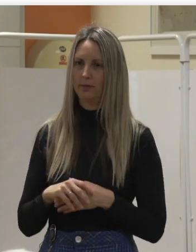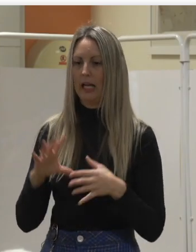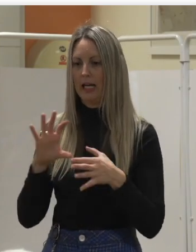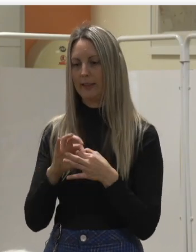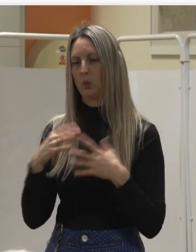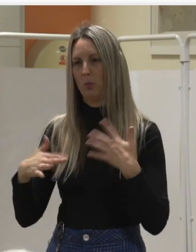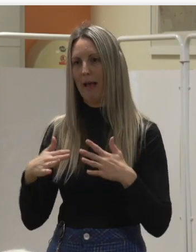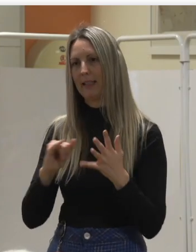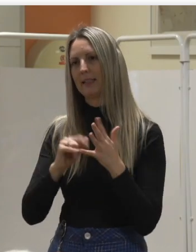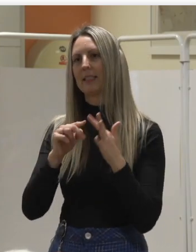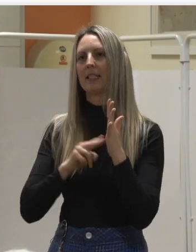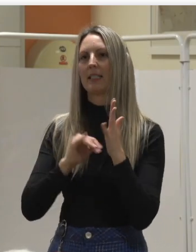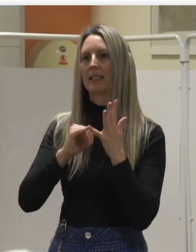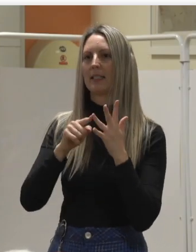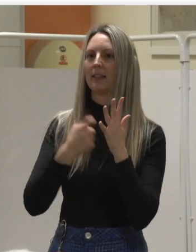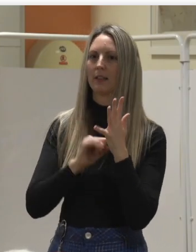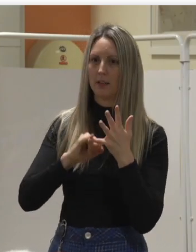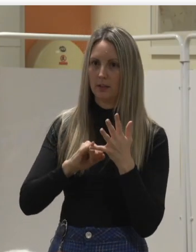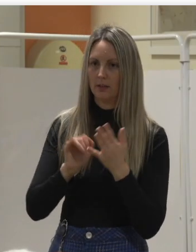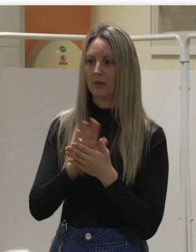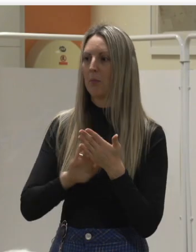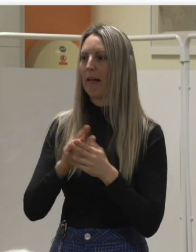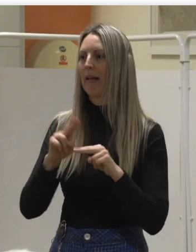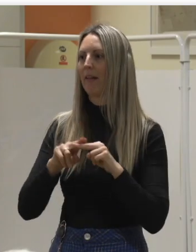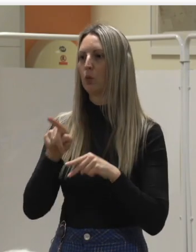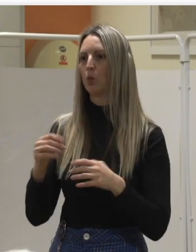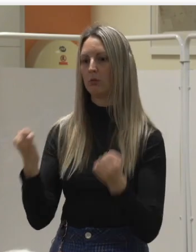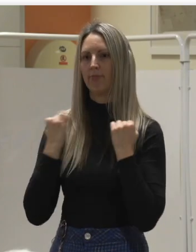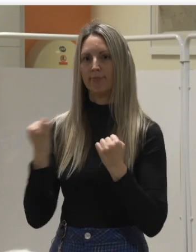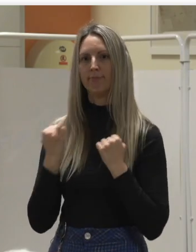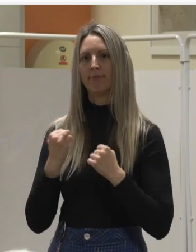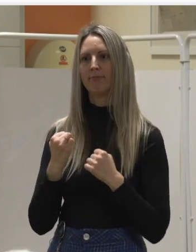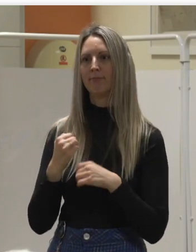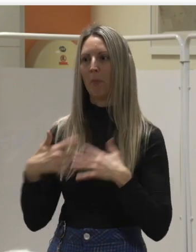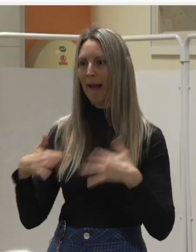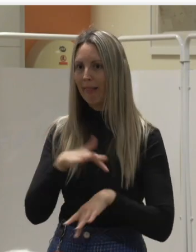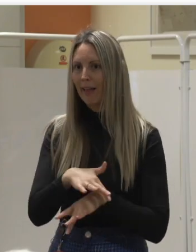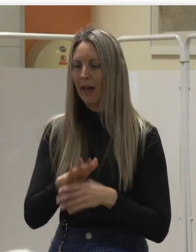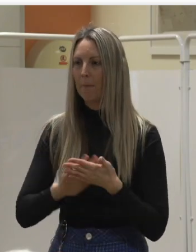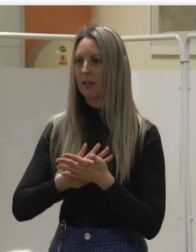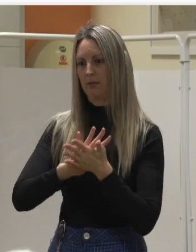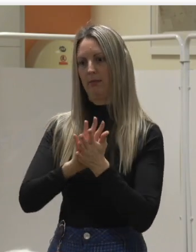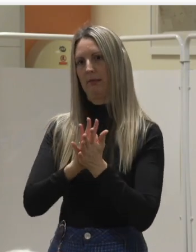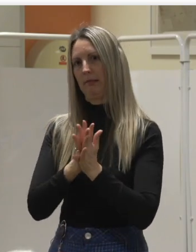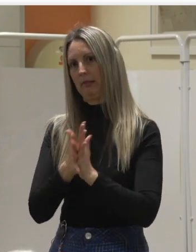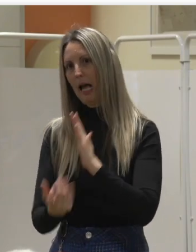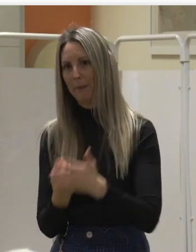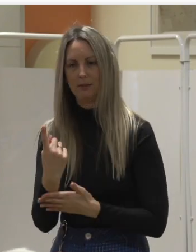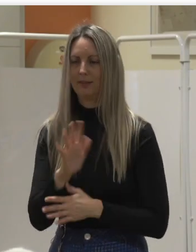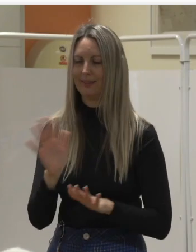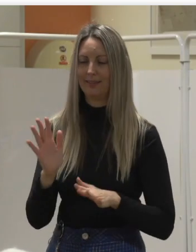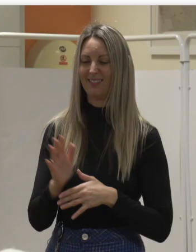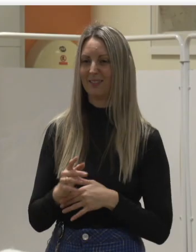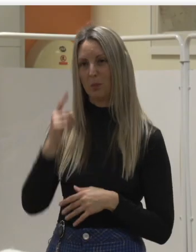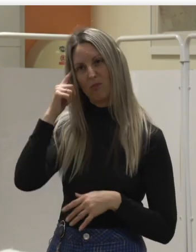increases pain, it doesn't mean that you're causing more damage either. So understanding that, understanding the whole process of the